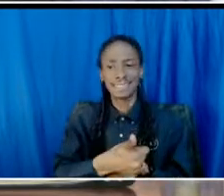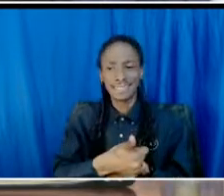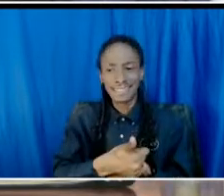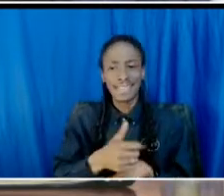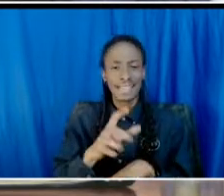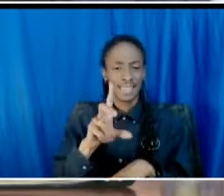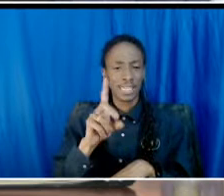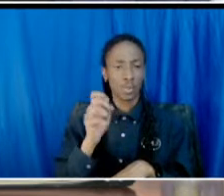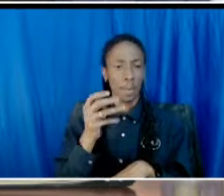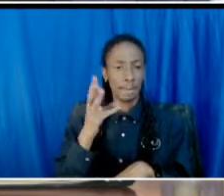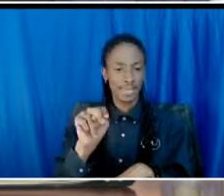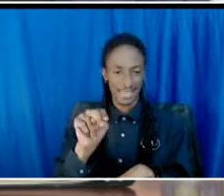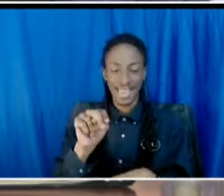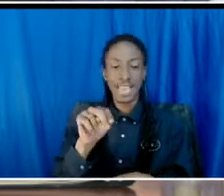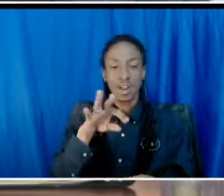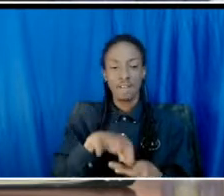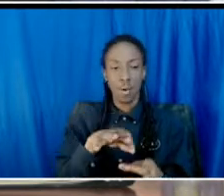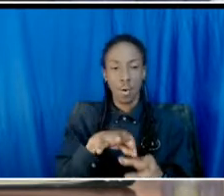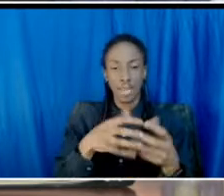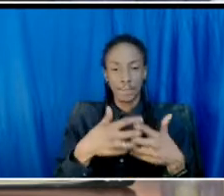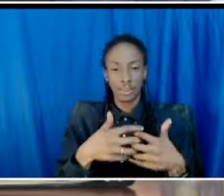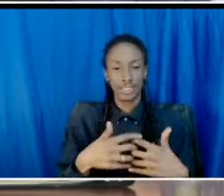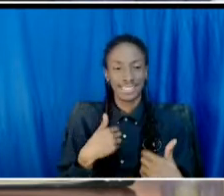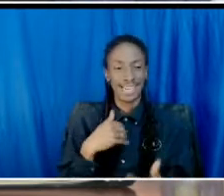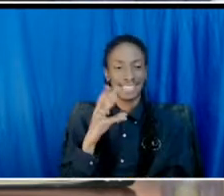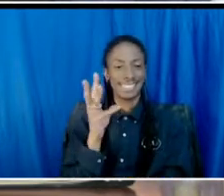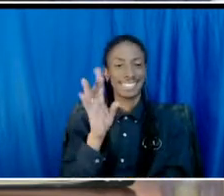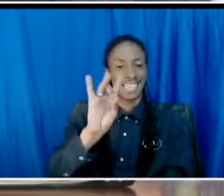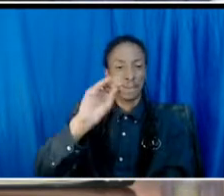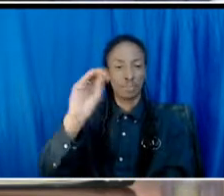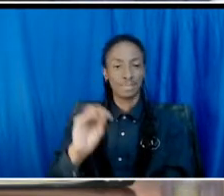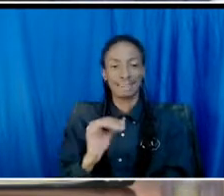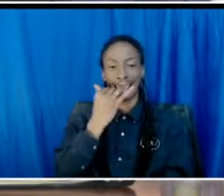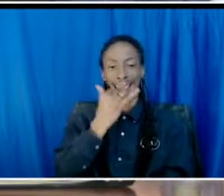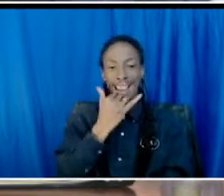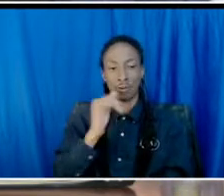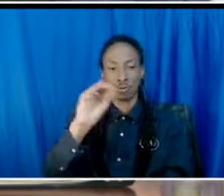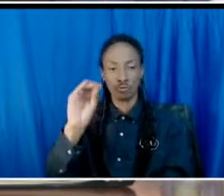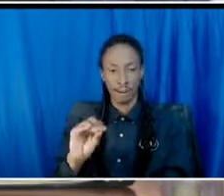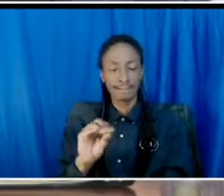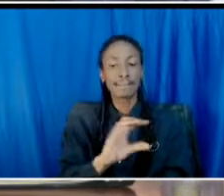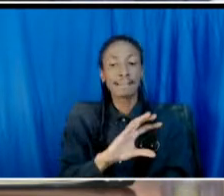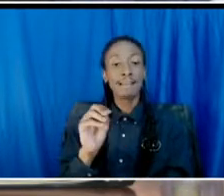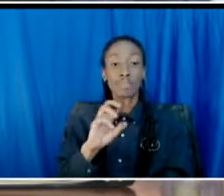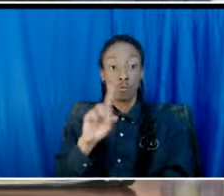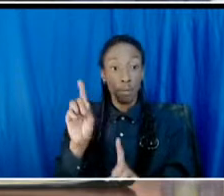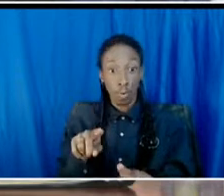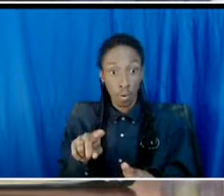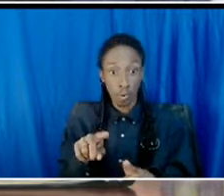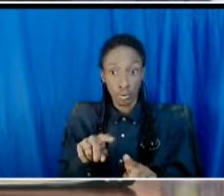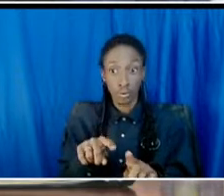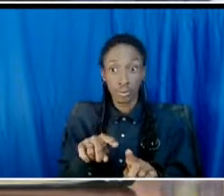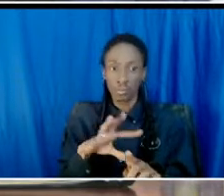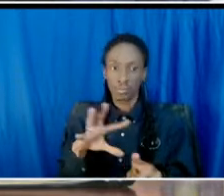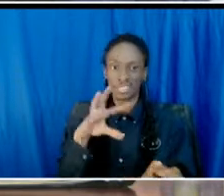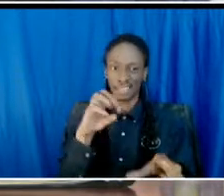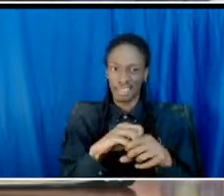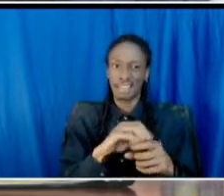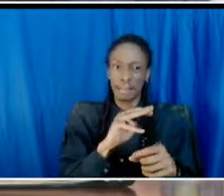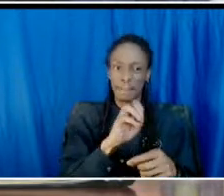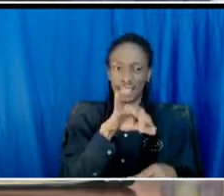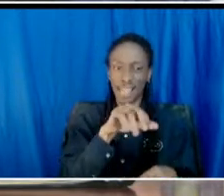that county had a 68% error rate. The report was widely covered in the media. We were aware of